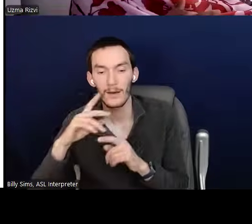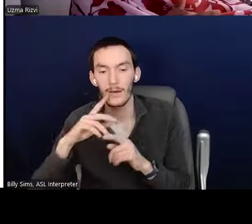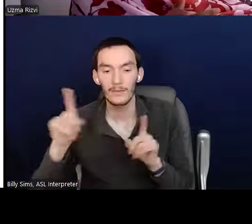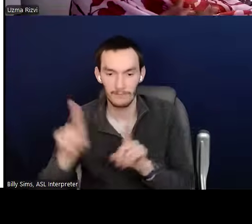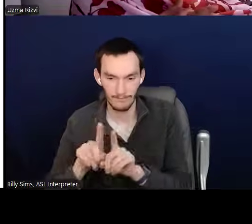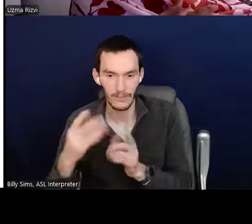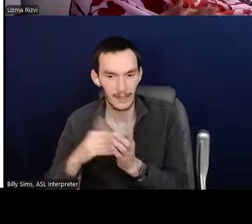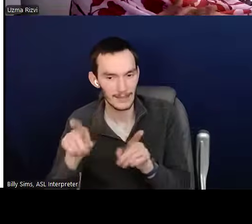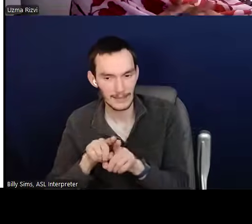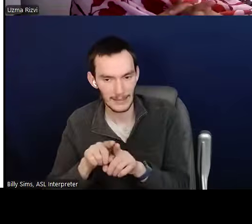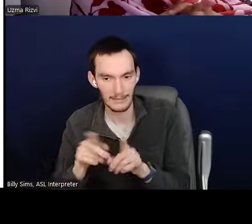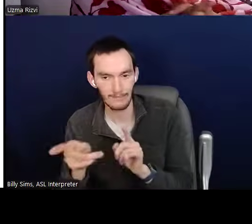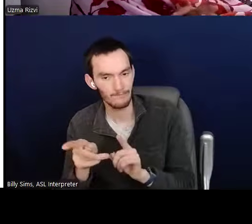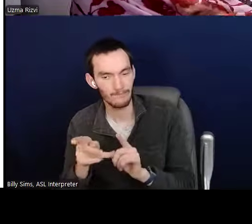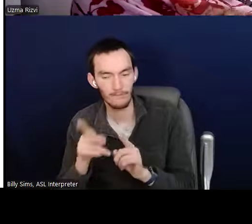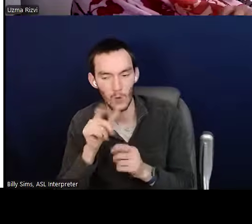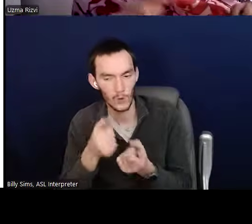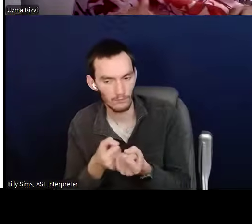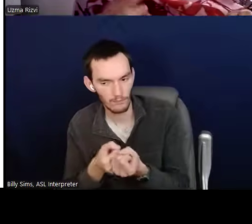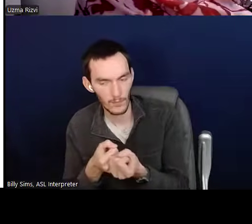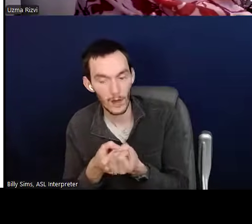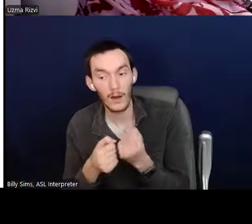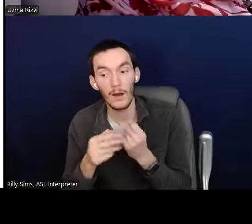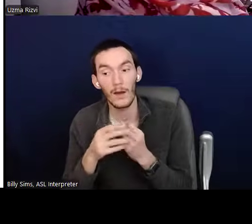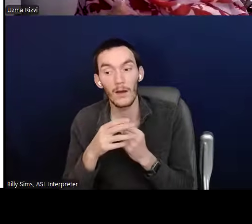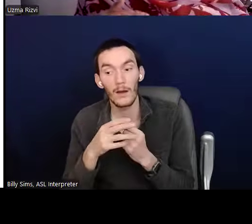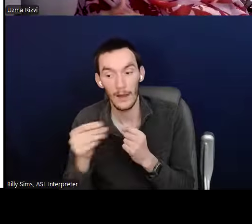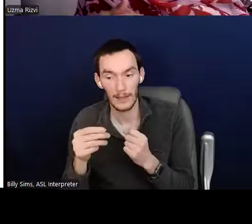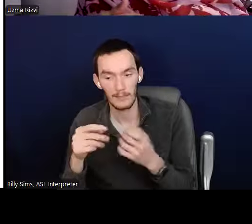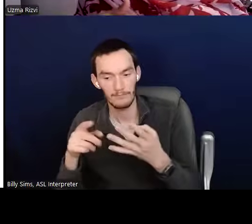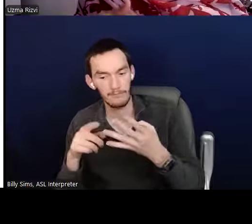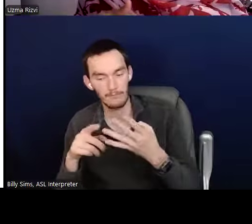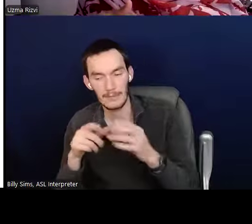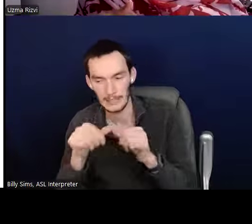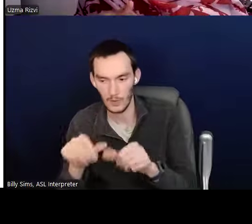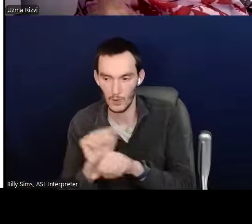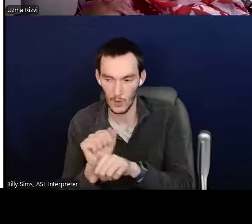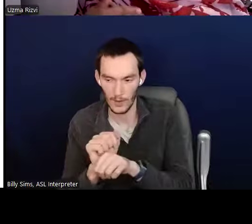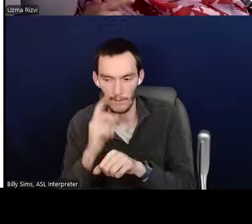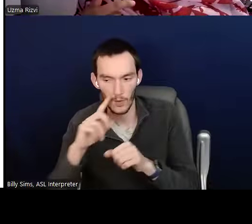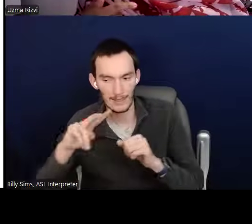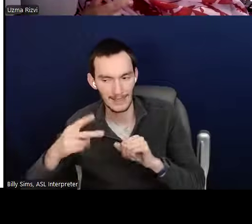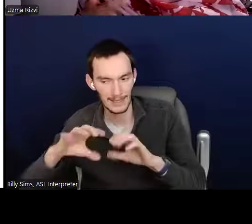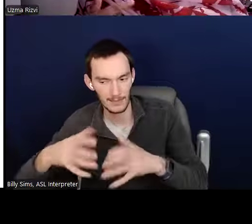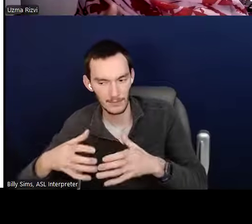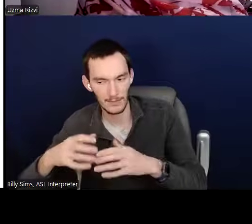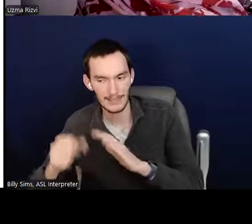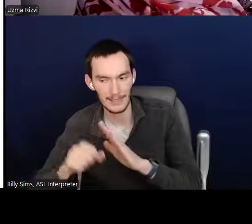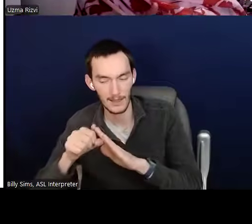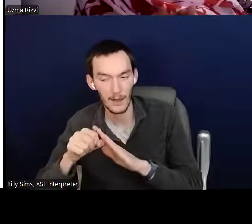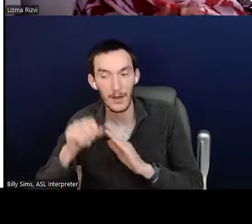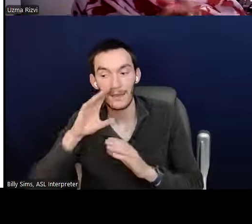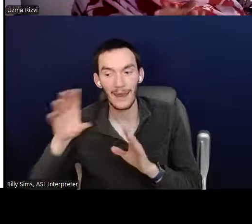Majumdar again for a short period of time, as well as, and Mr. Srivastava also continued through the season. There was an addition of an